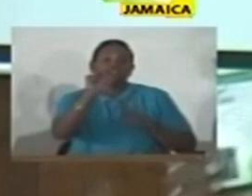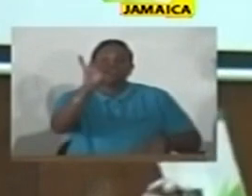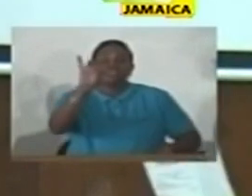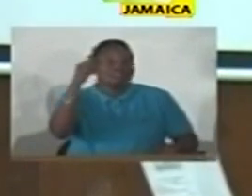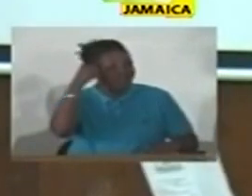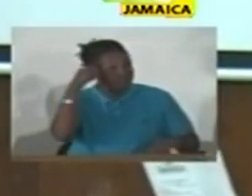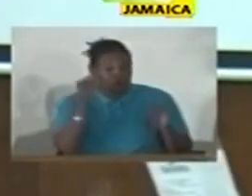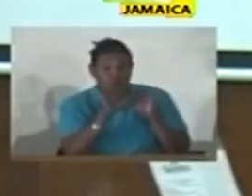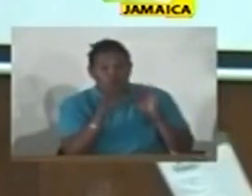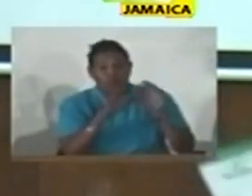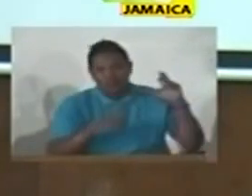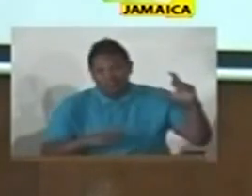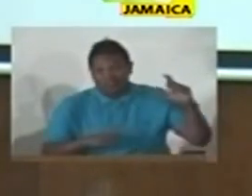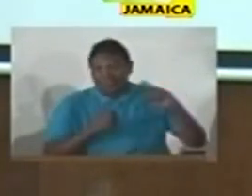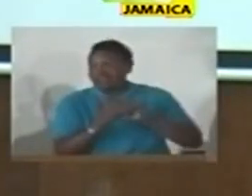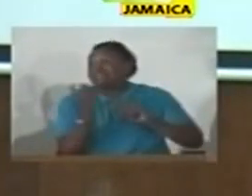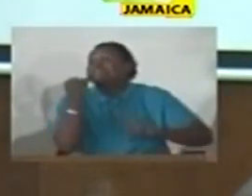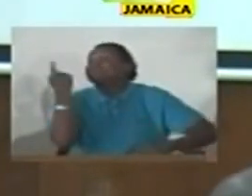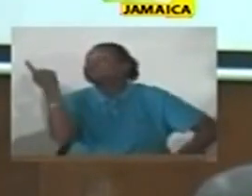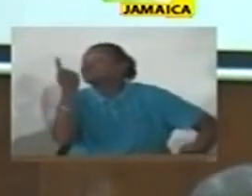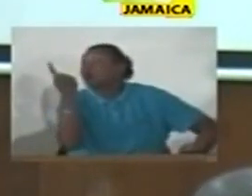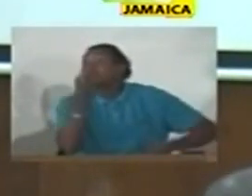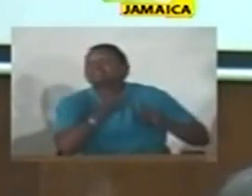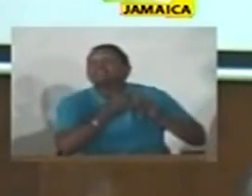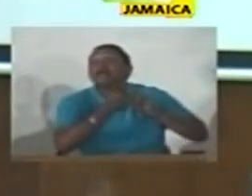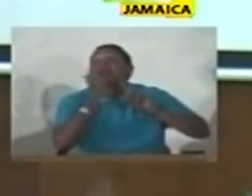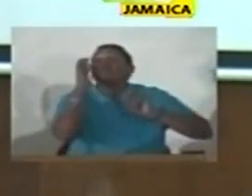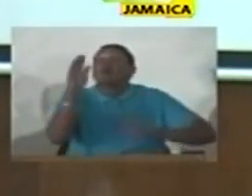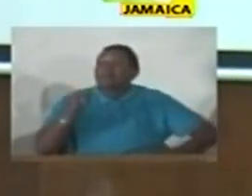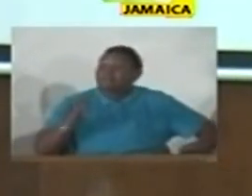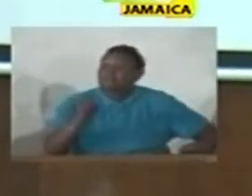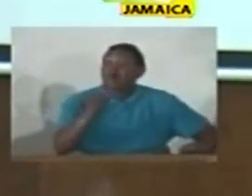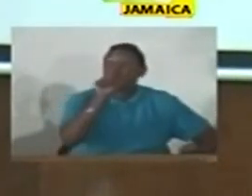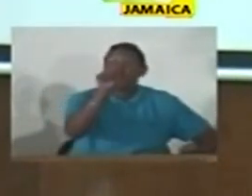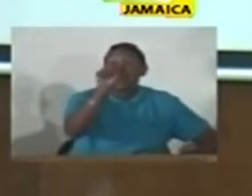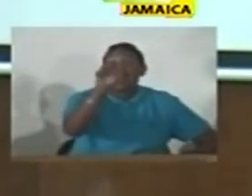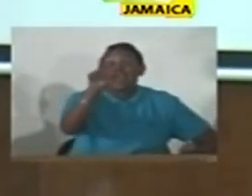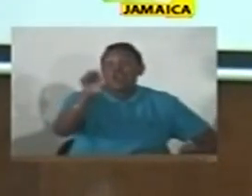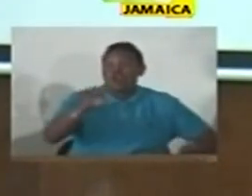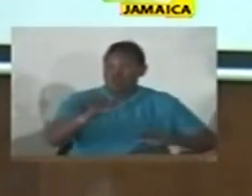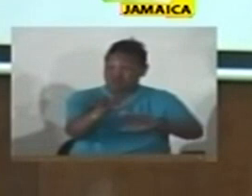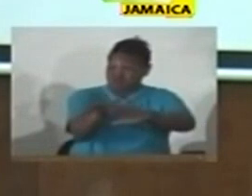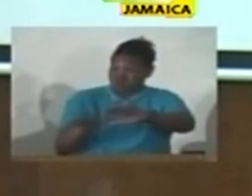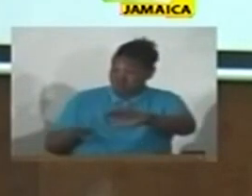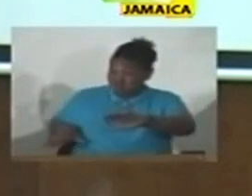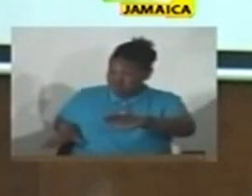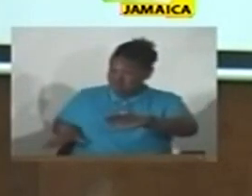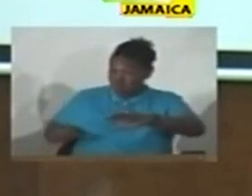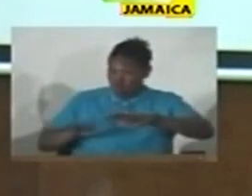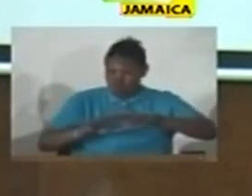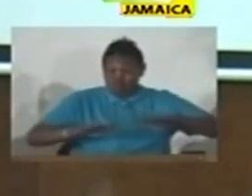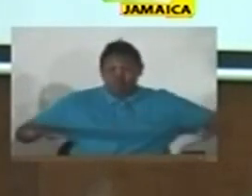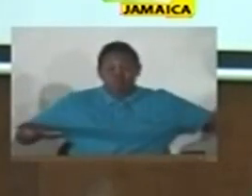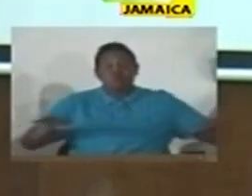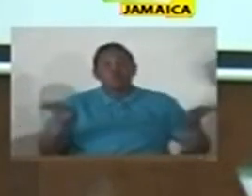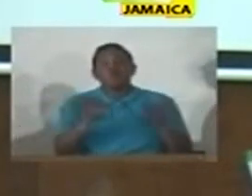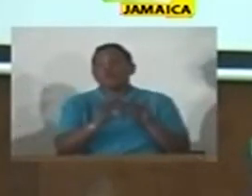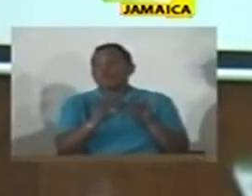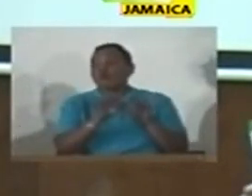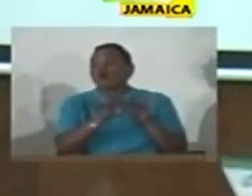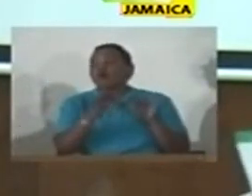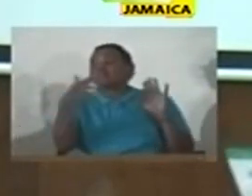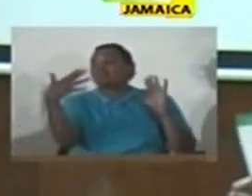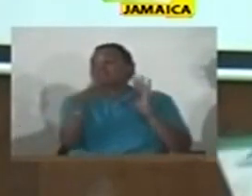$2,836.38. If somebody is going to plant an acre, it will cost them